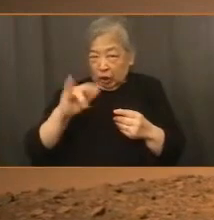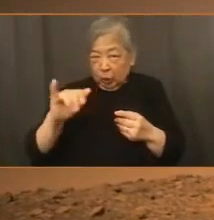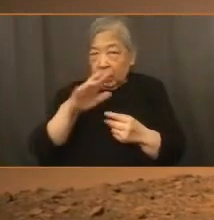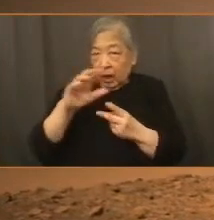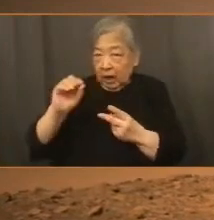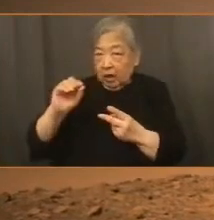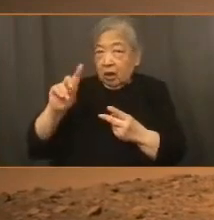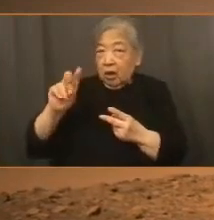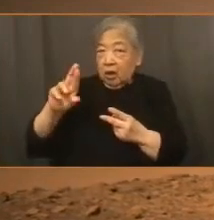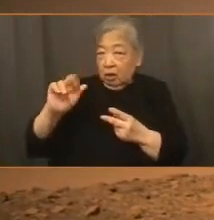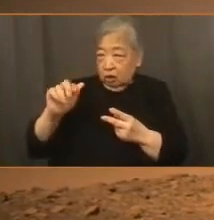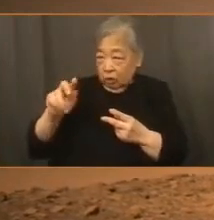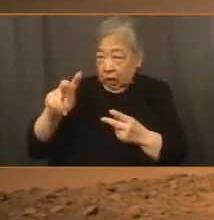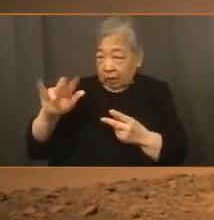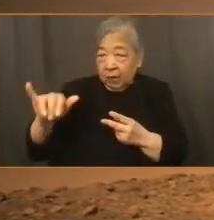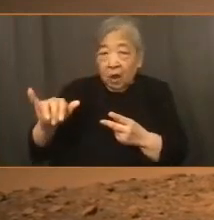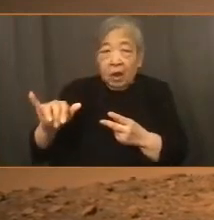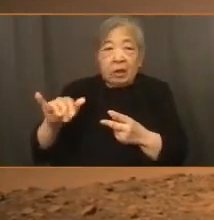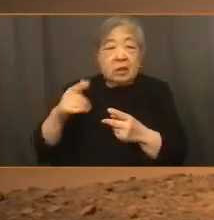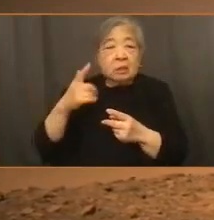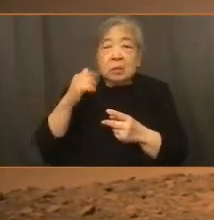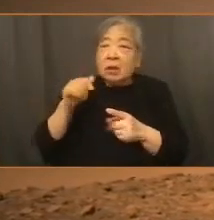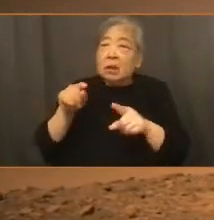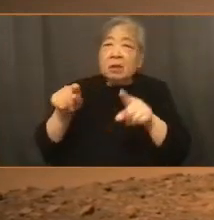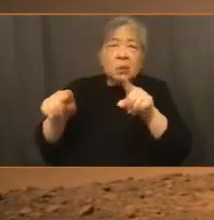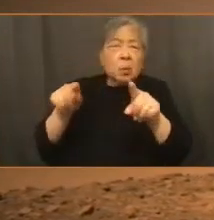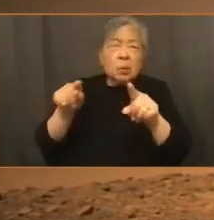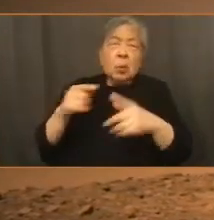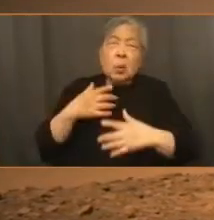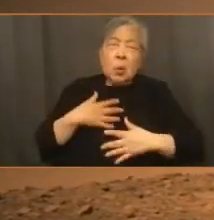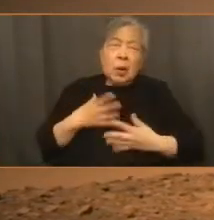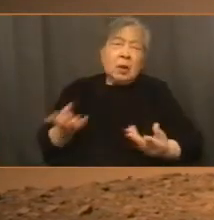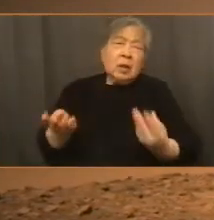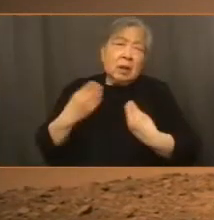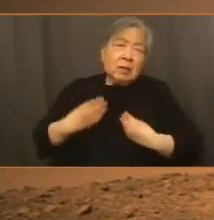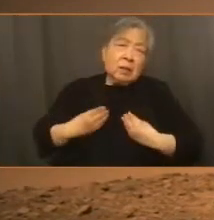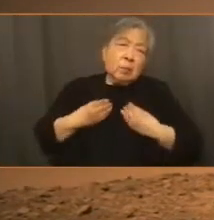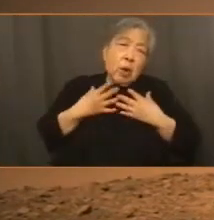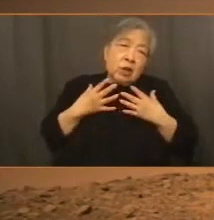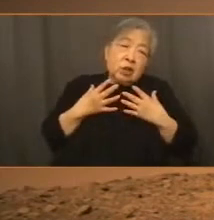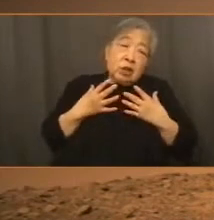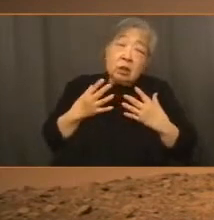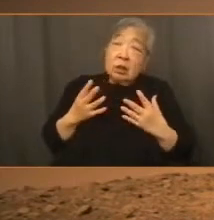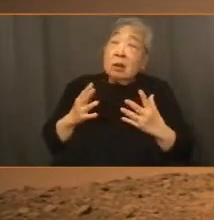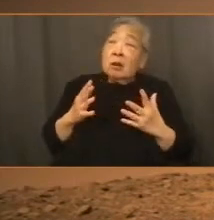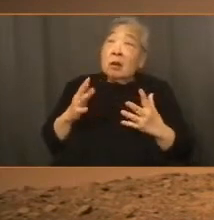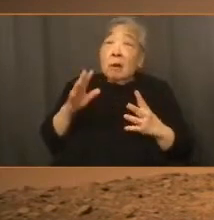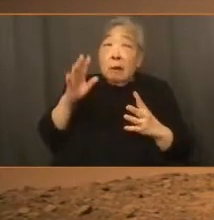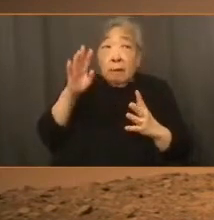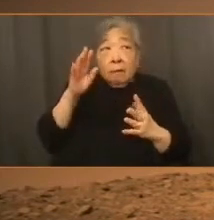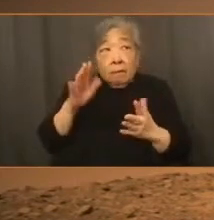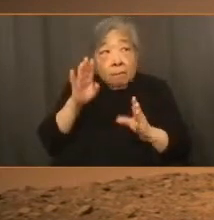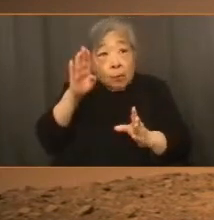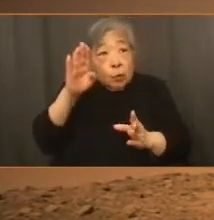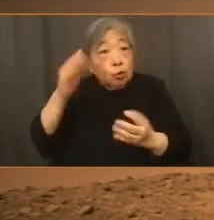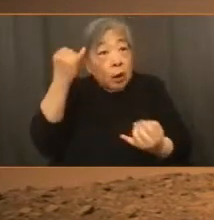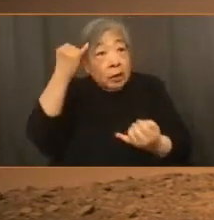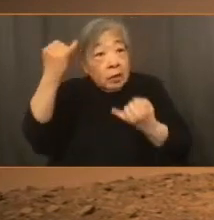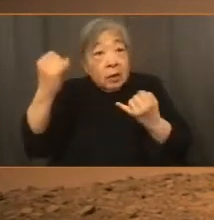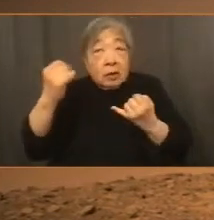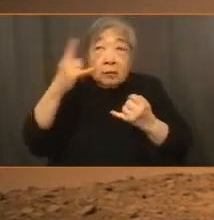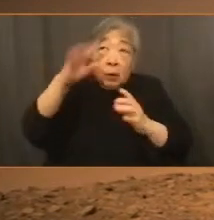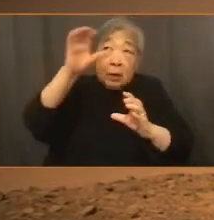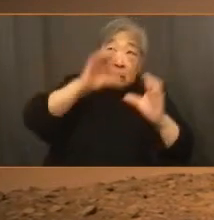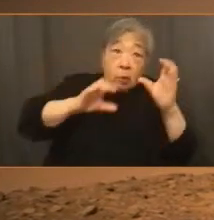provide, these missions provide inspiration. They'll inspire future ideas for planetary exploration and certainly help us push our boundaries